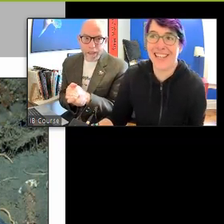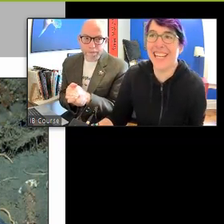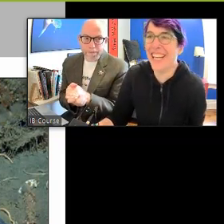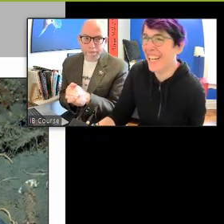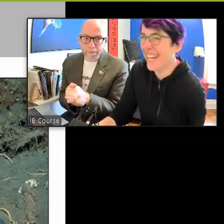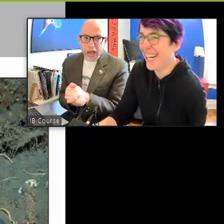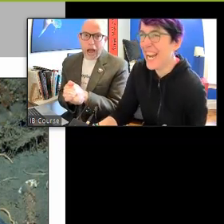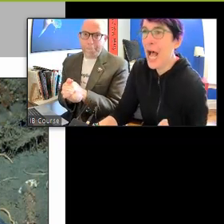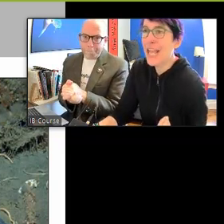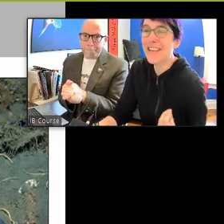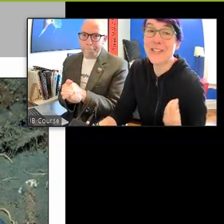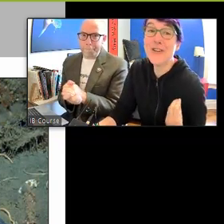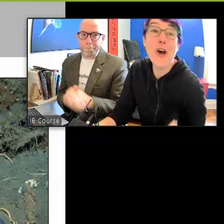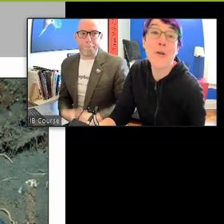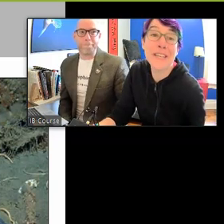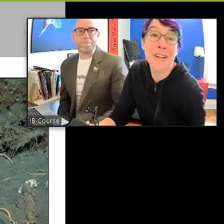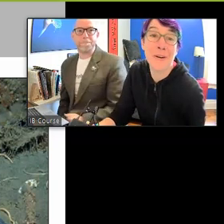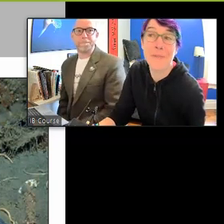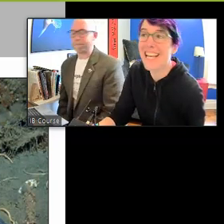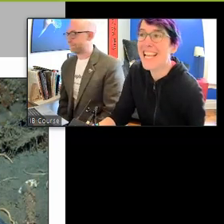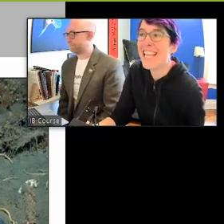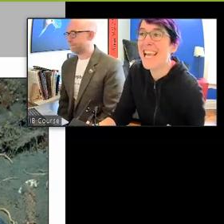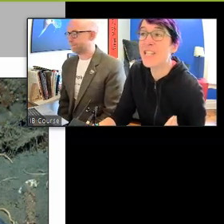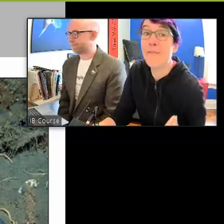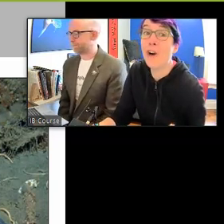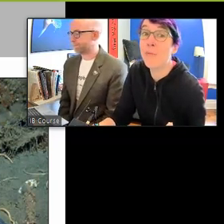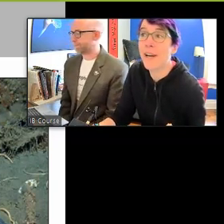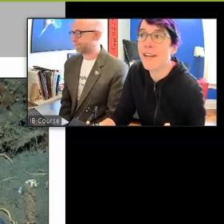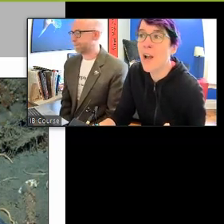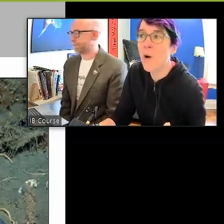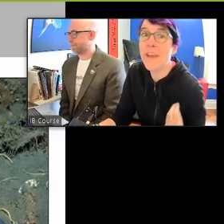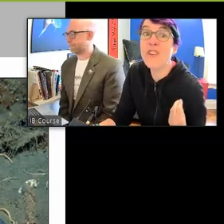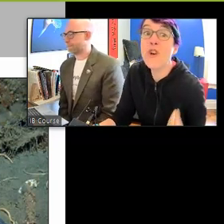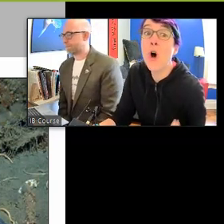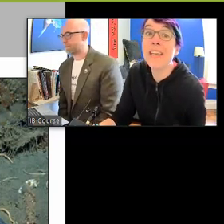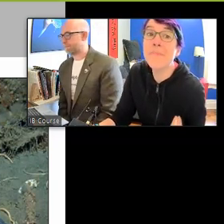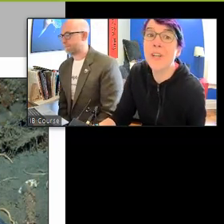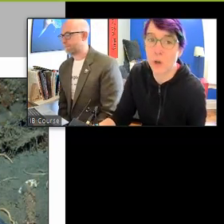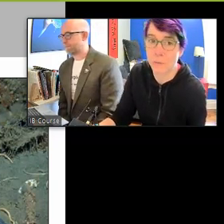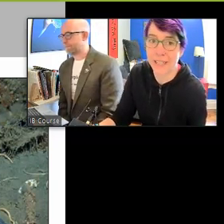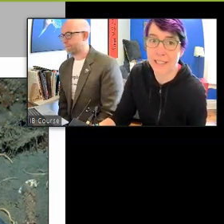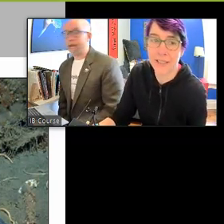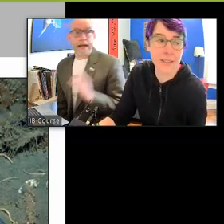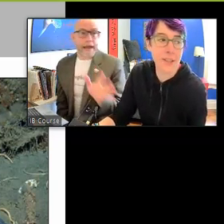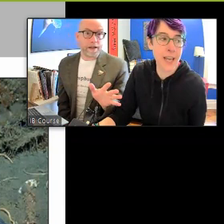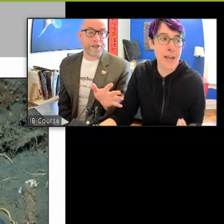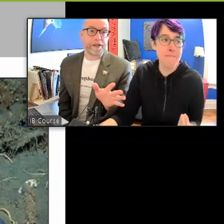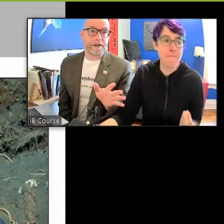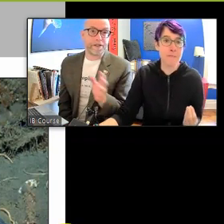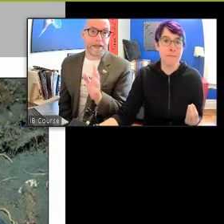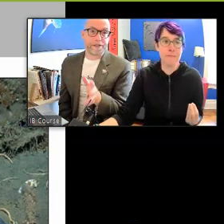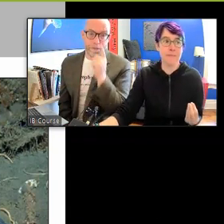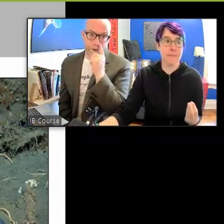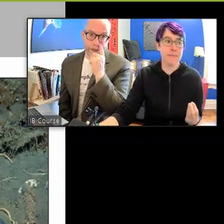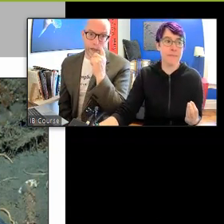breath? There's no hemoglobin. It's a vertebrate with no hemoglobin. And just